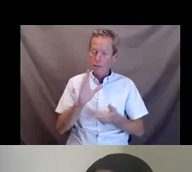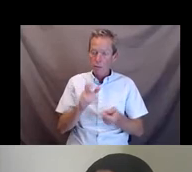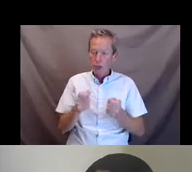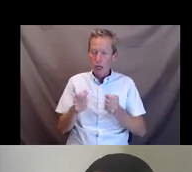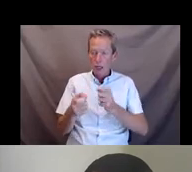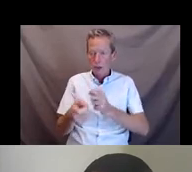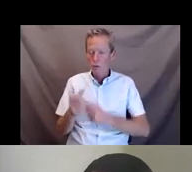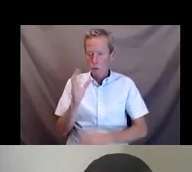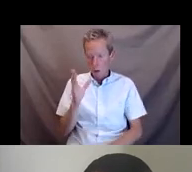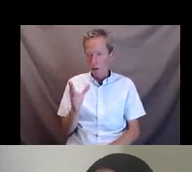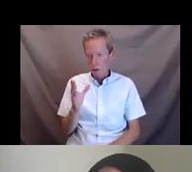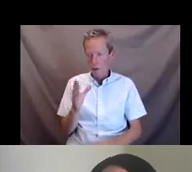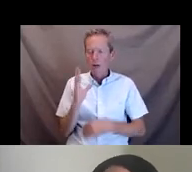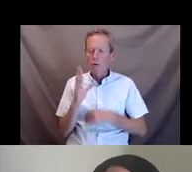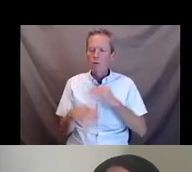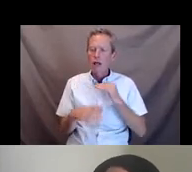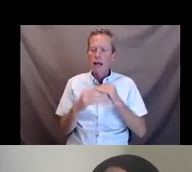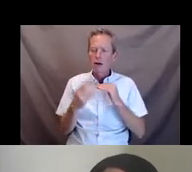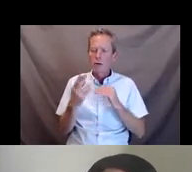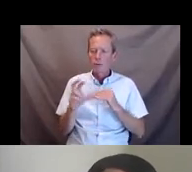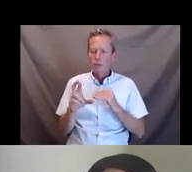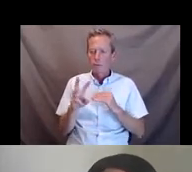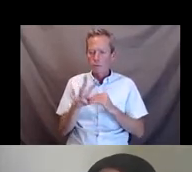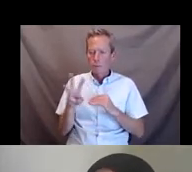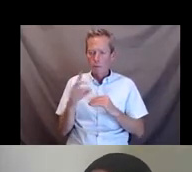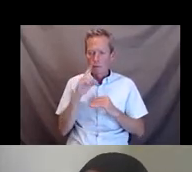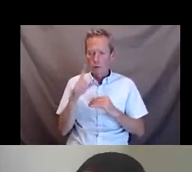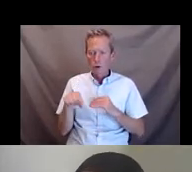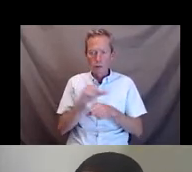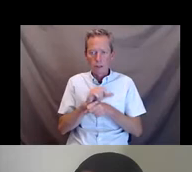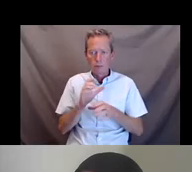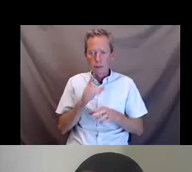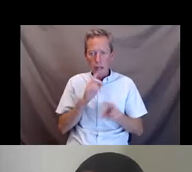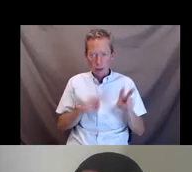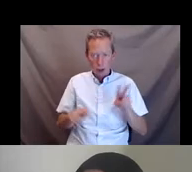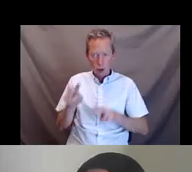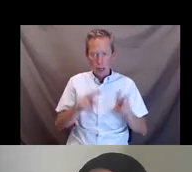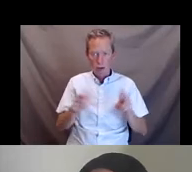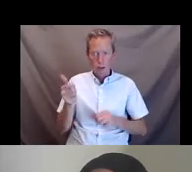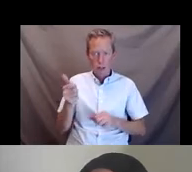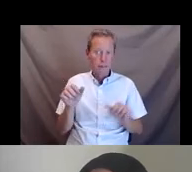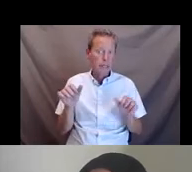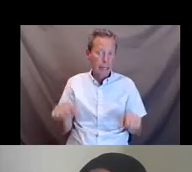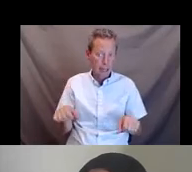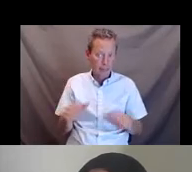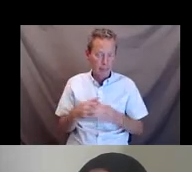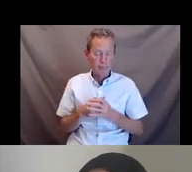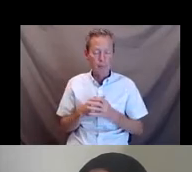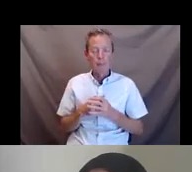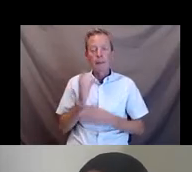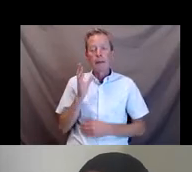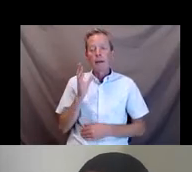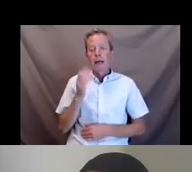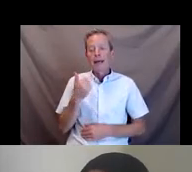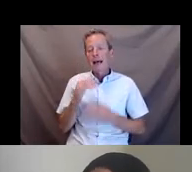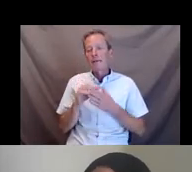our human resources website for you as the employees to actually take a look at yourself and to have that as